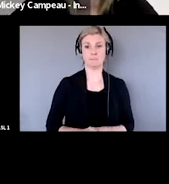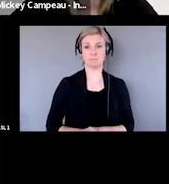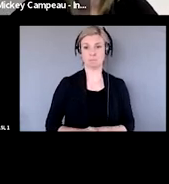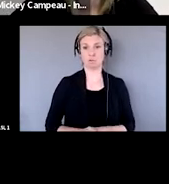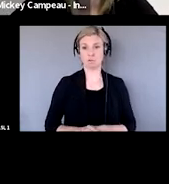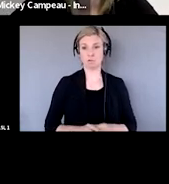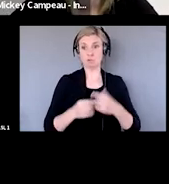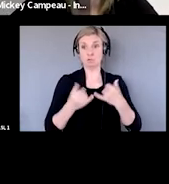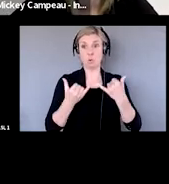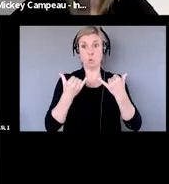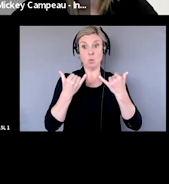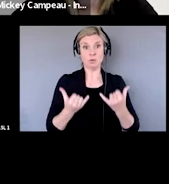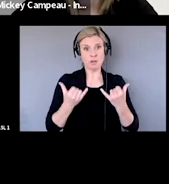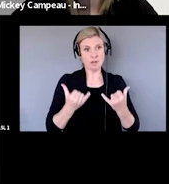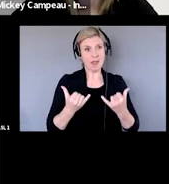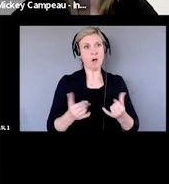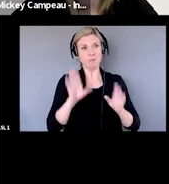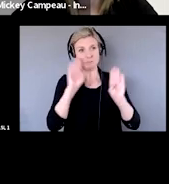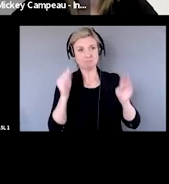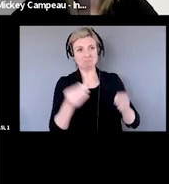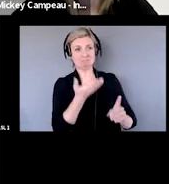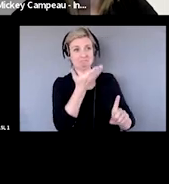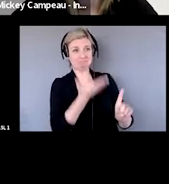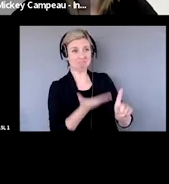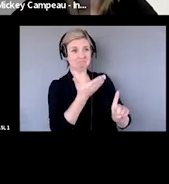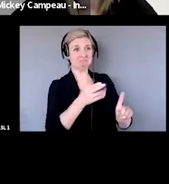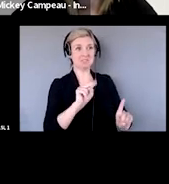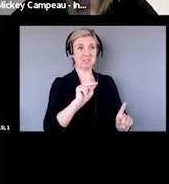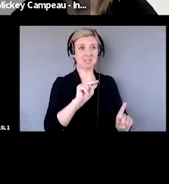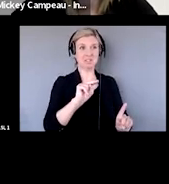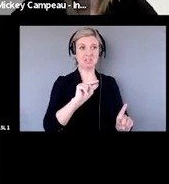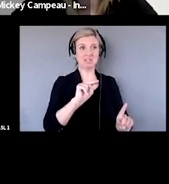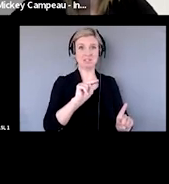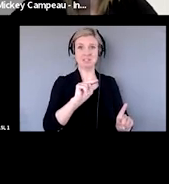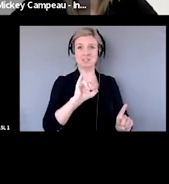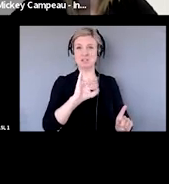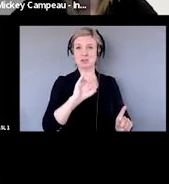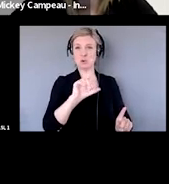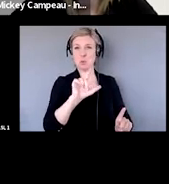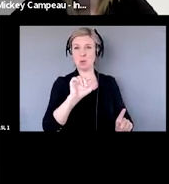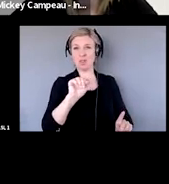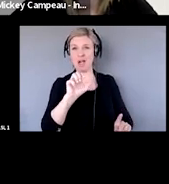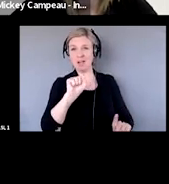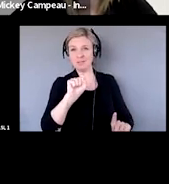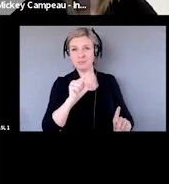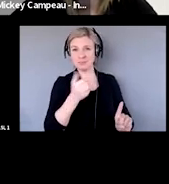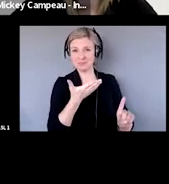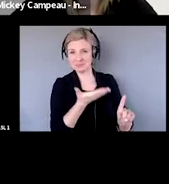bit about our speaker here today, Nicolas. So